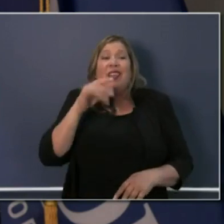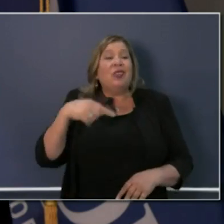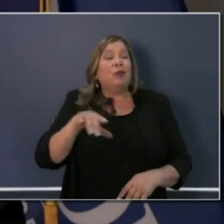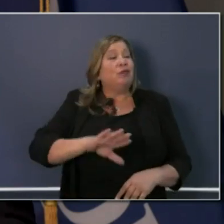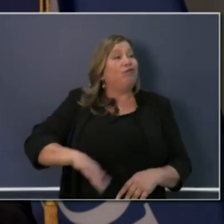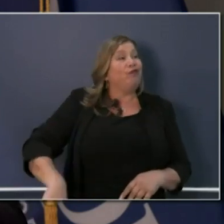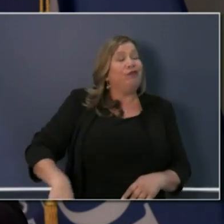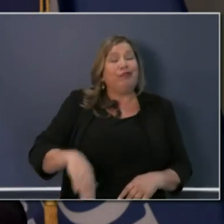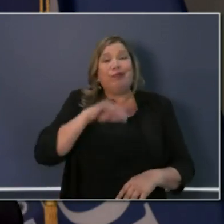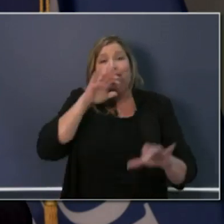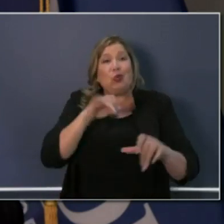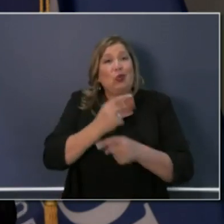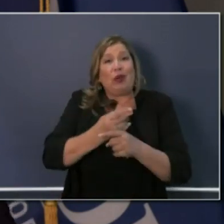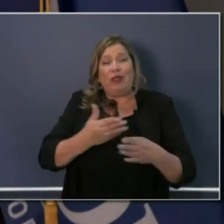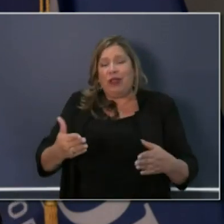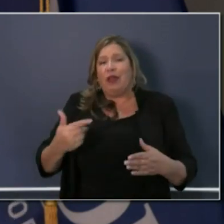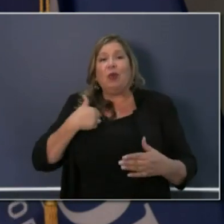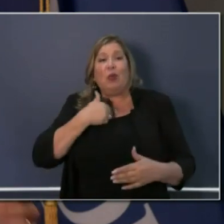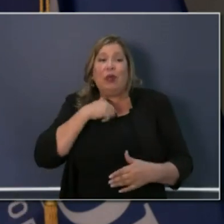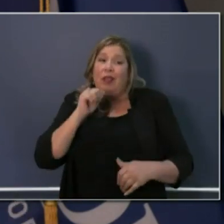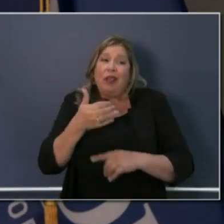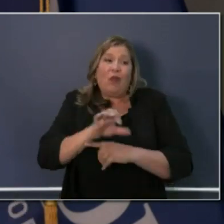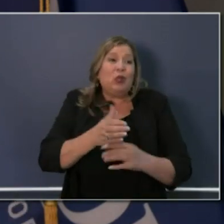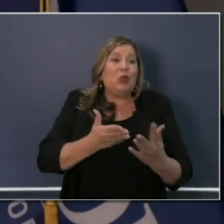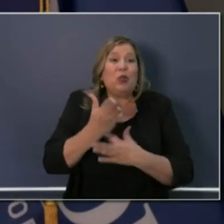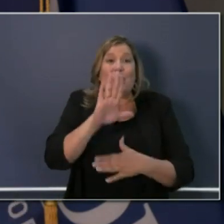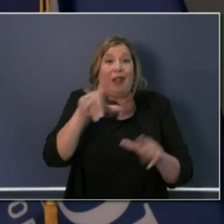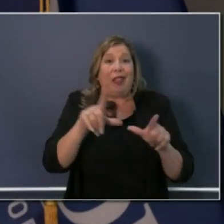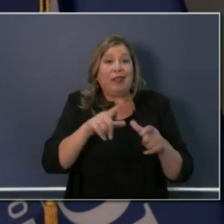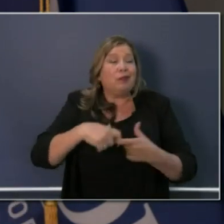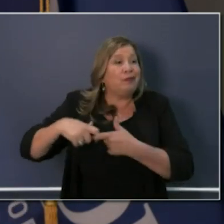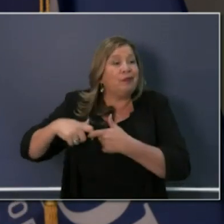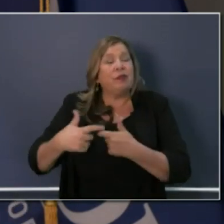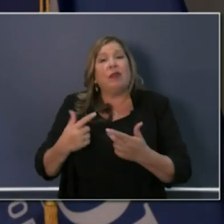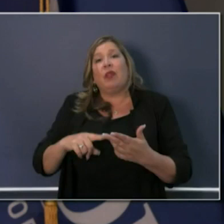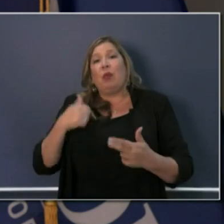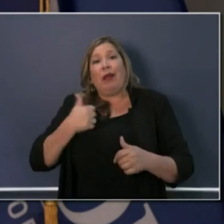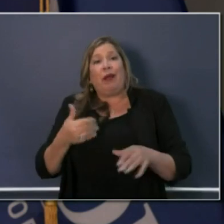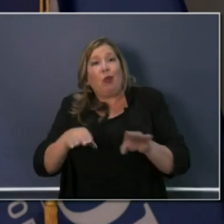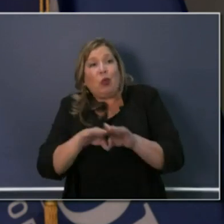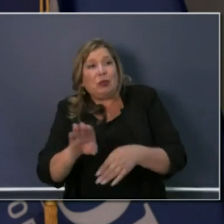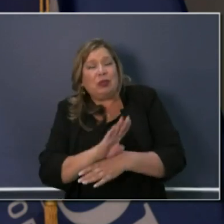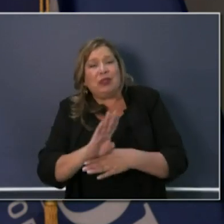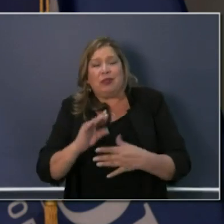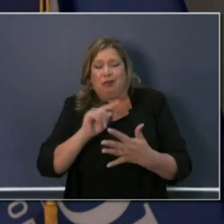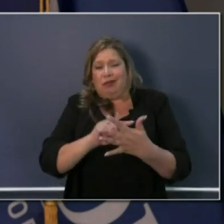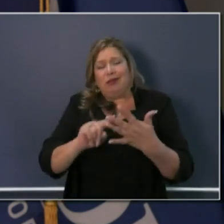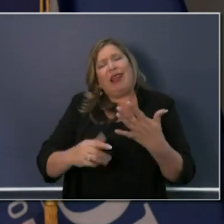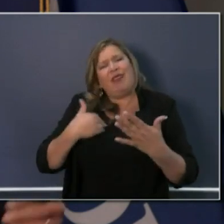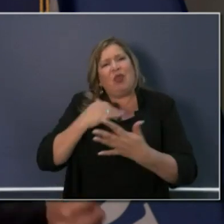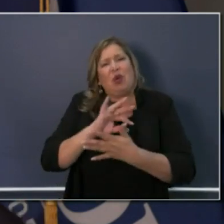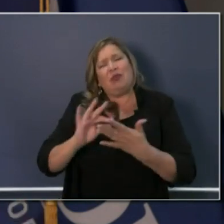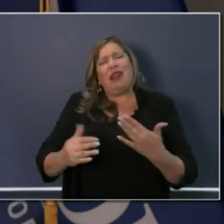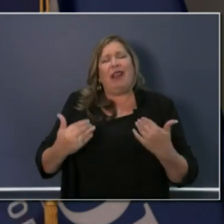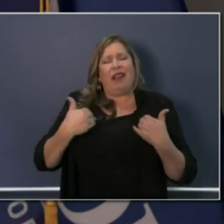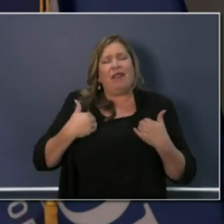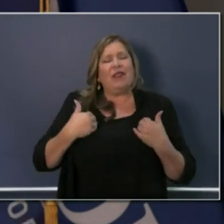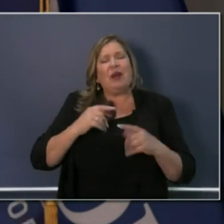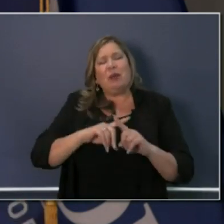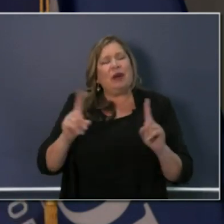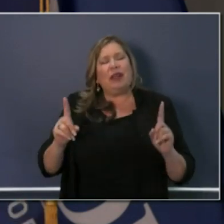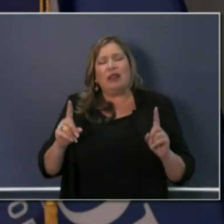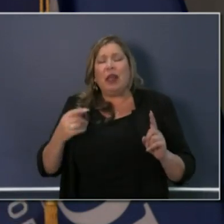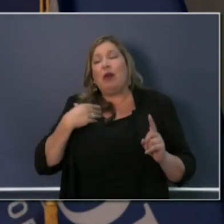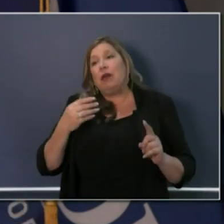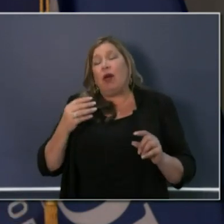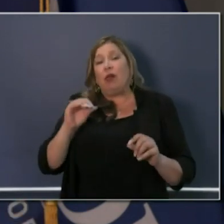capacity to enforce. We can shut down businesses that are just abusive of this moment. And clearly, we have other